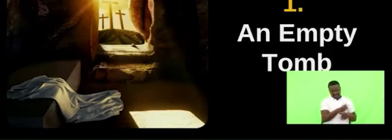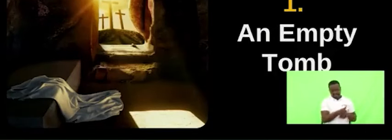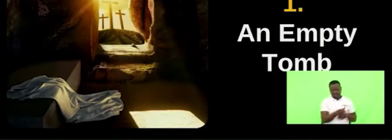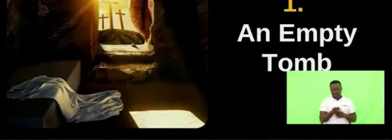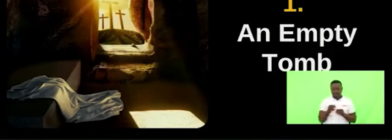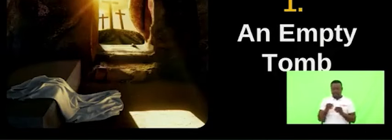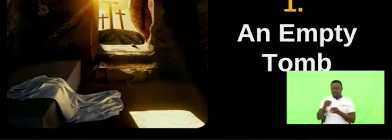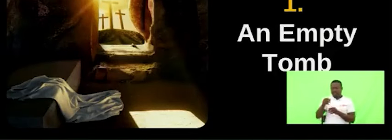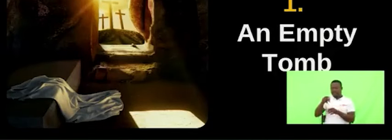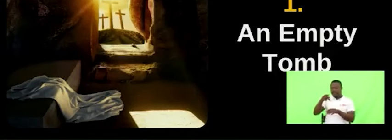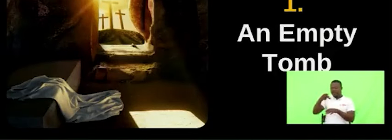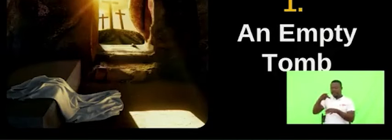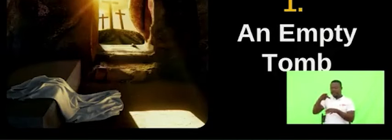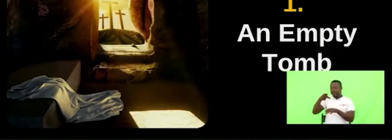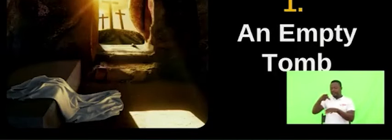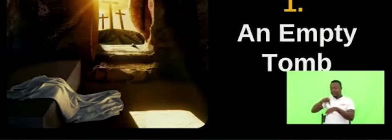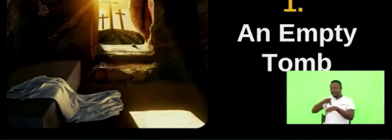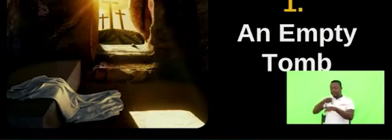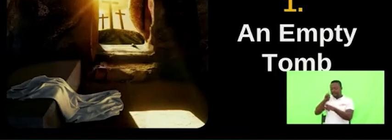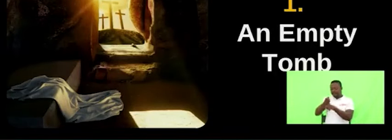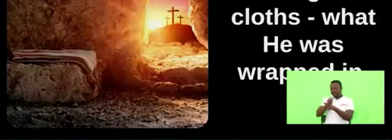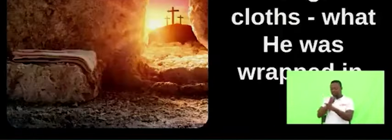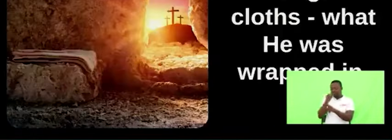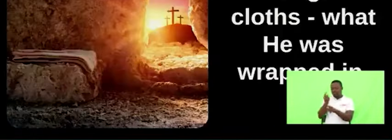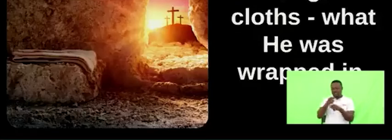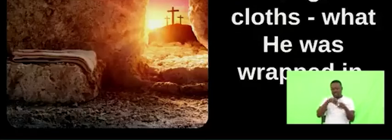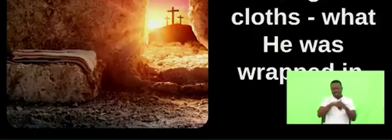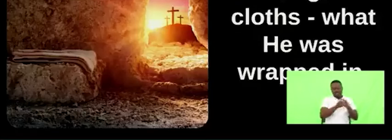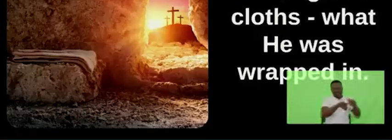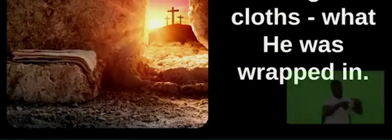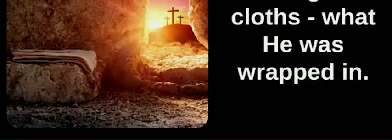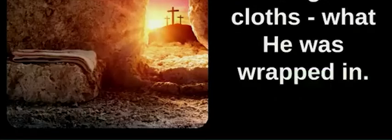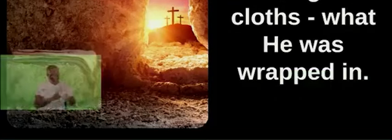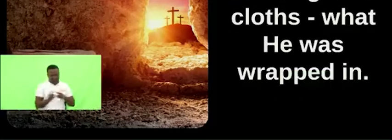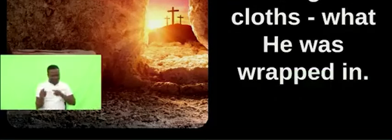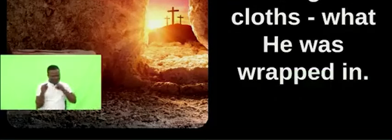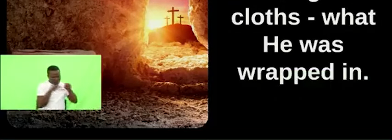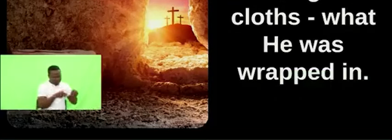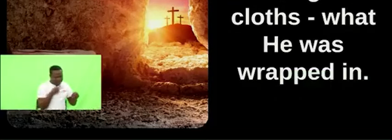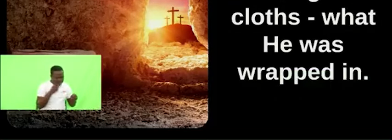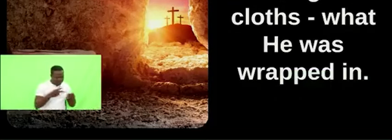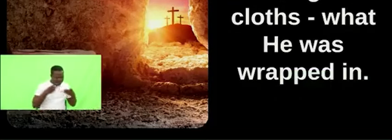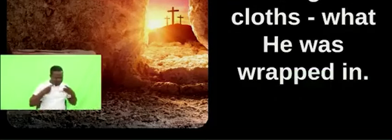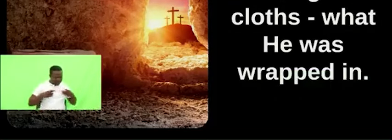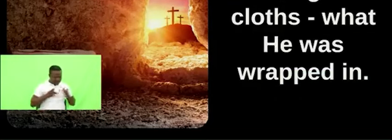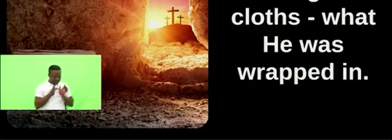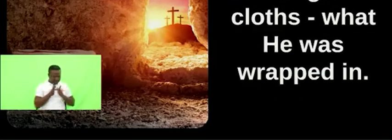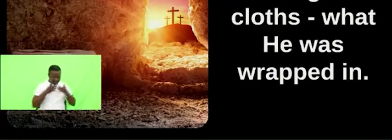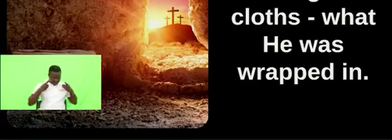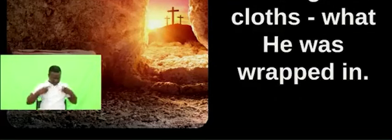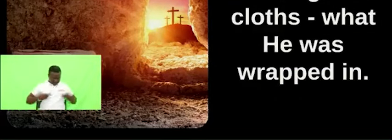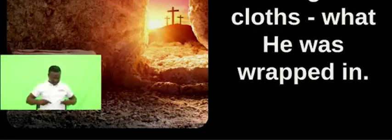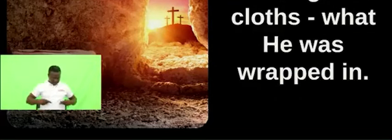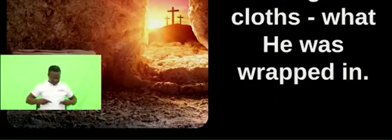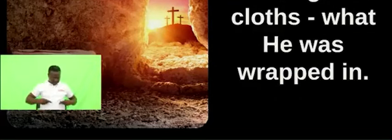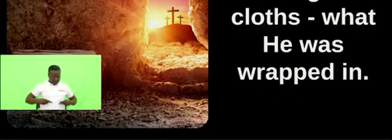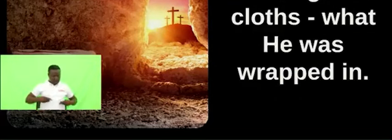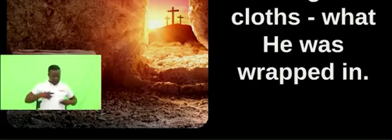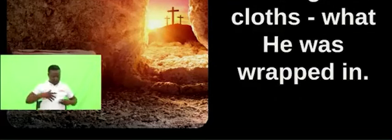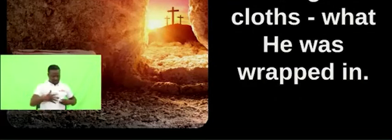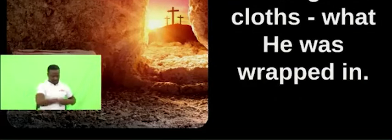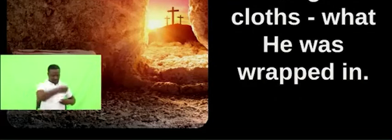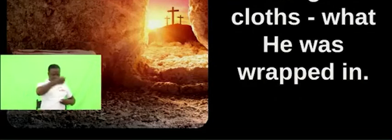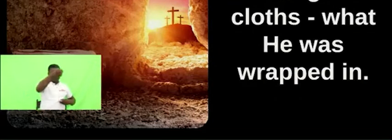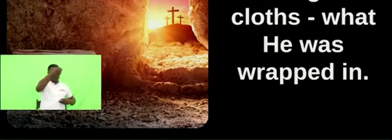tomb. He actually handled the cloth that he was wrapped in with. So Peter handled that one. Number